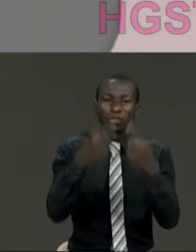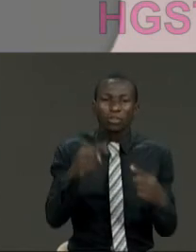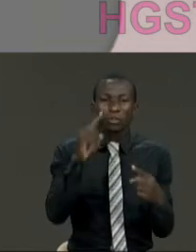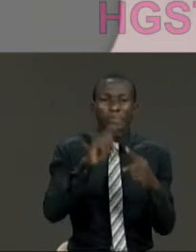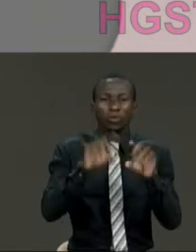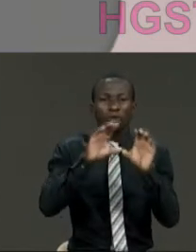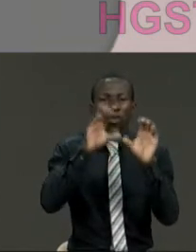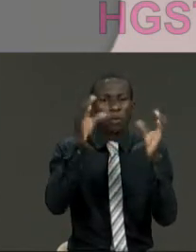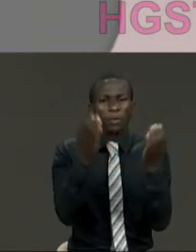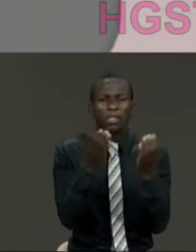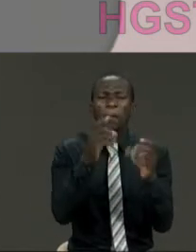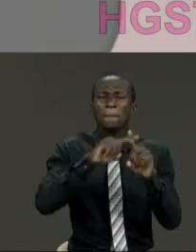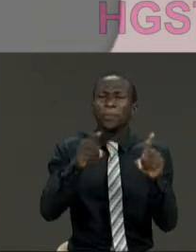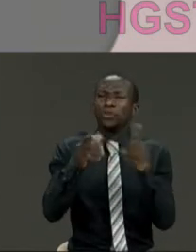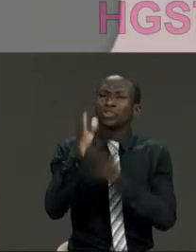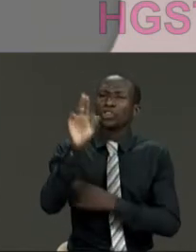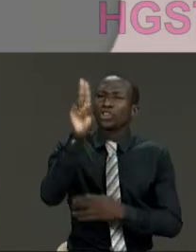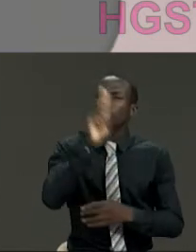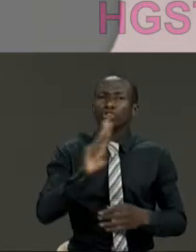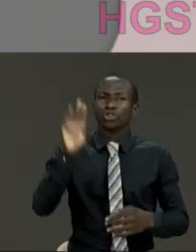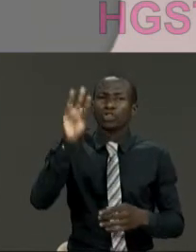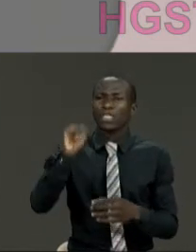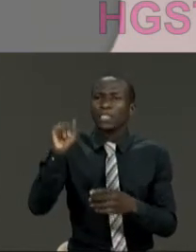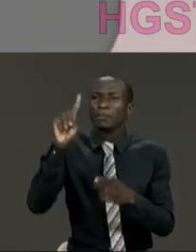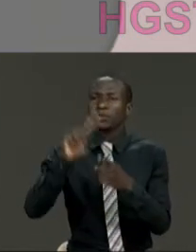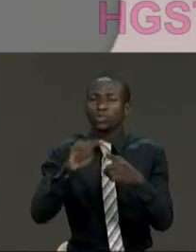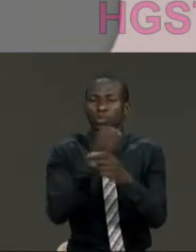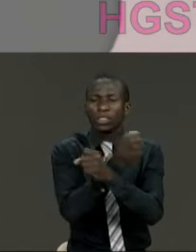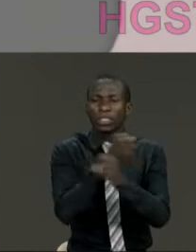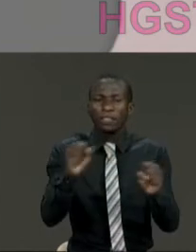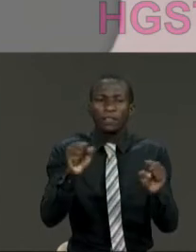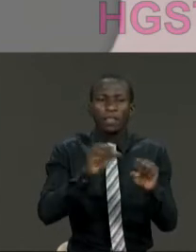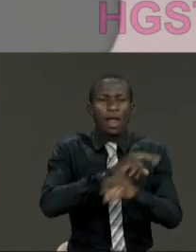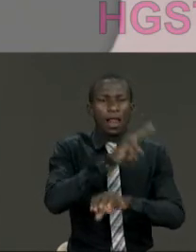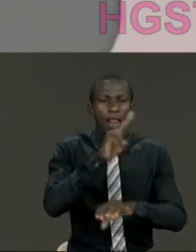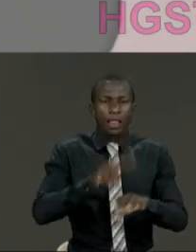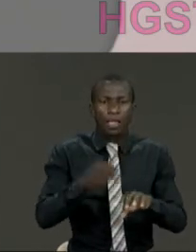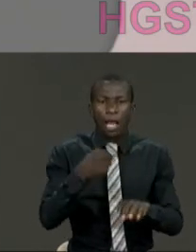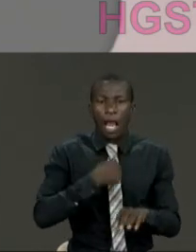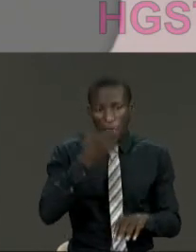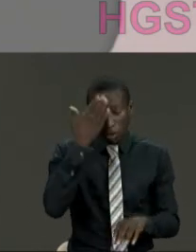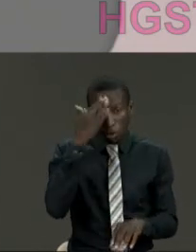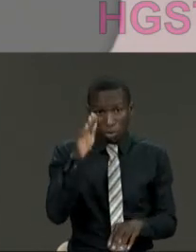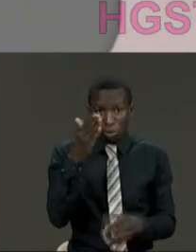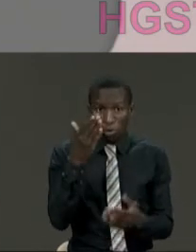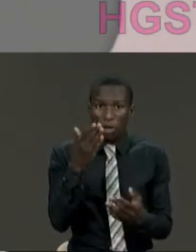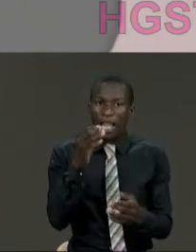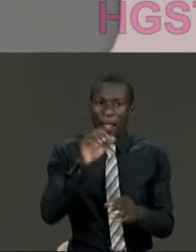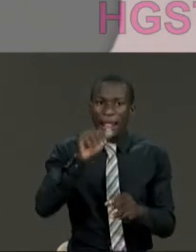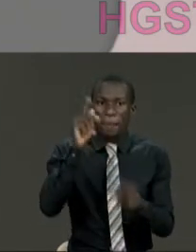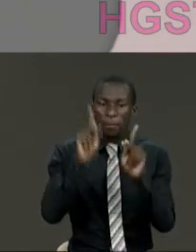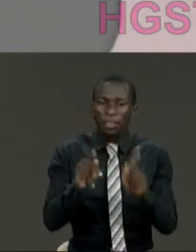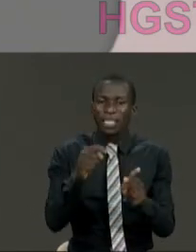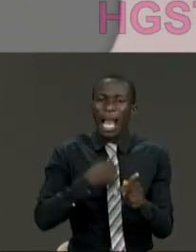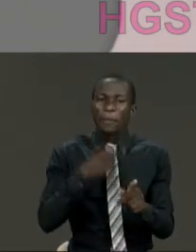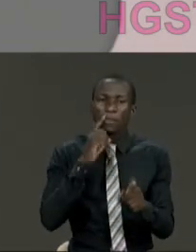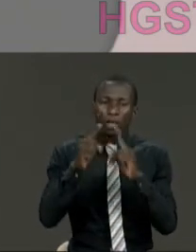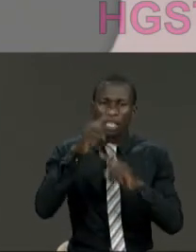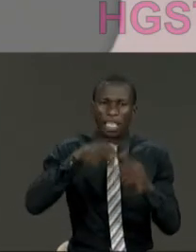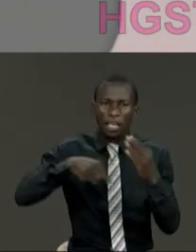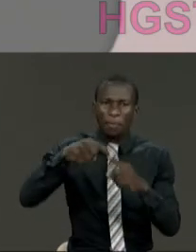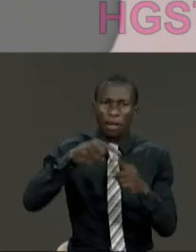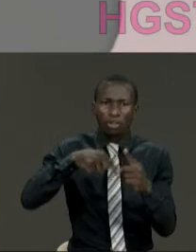But God still used them to save a nation. I don't know what I'm talking about. God will use you to bring joy to nation